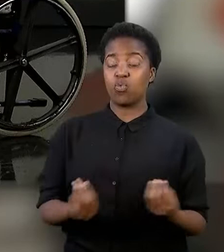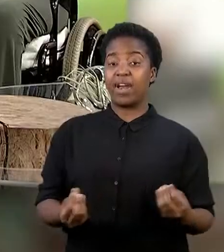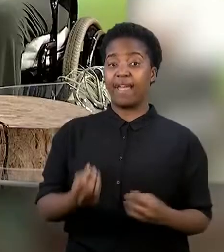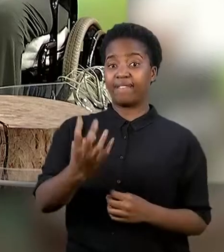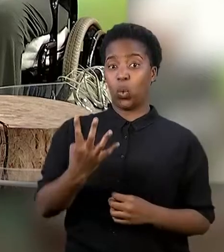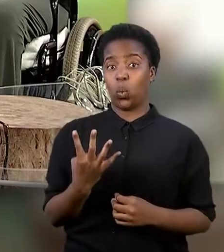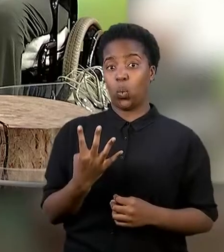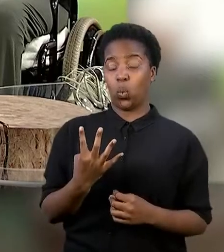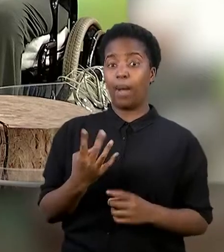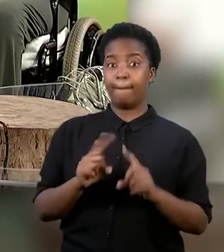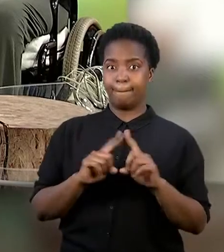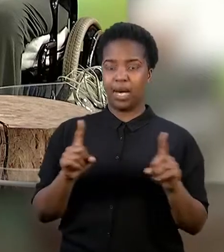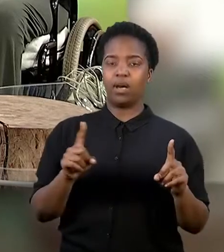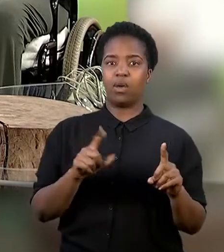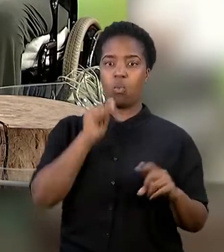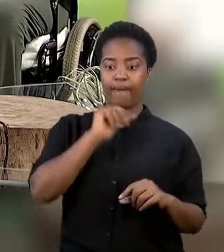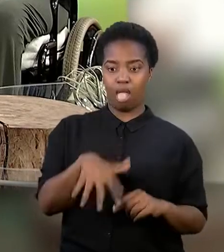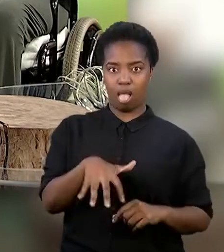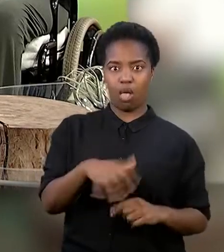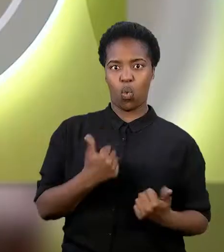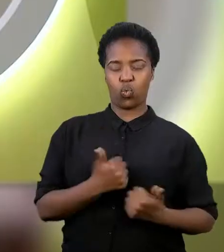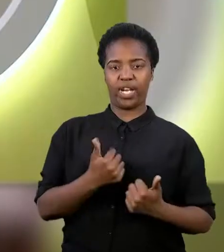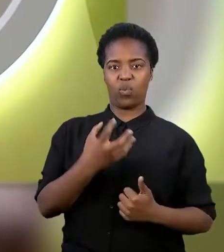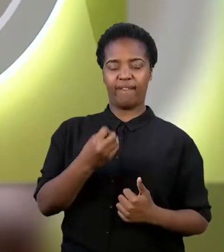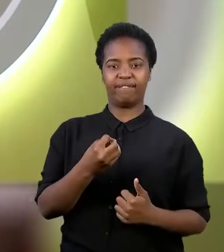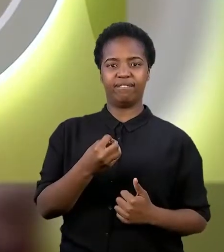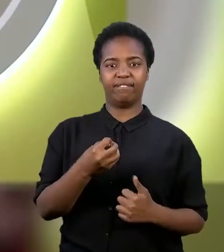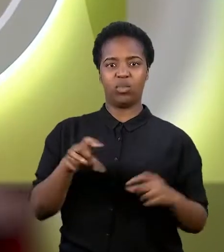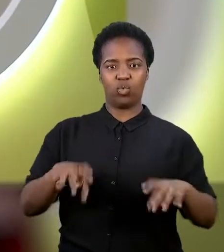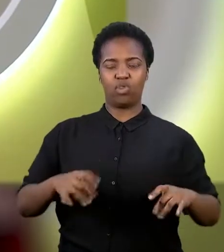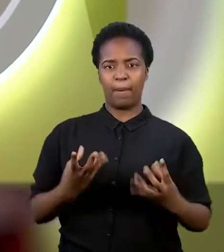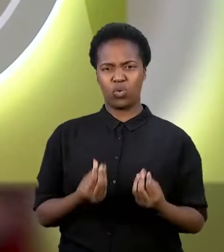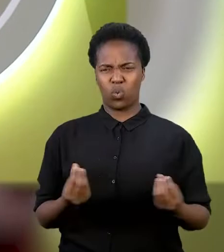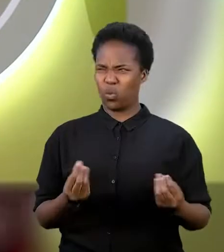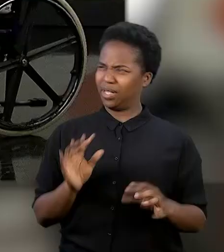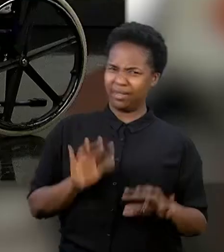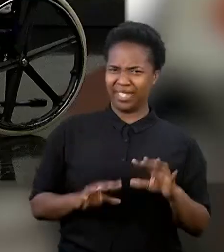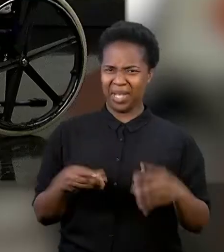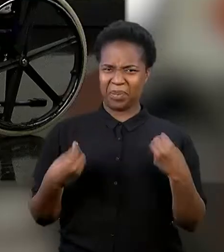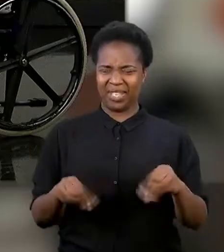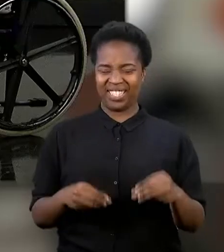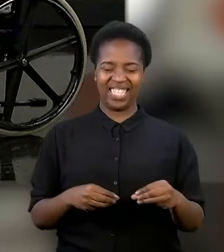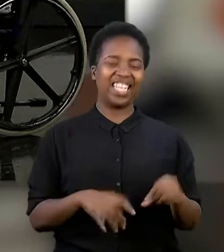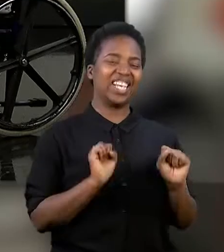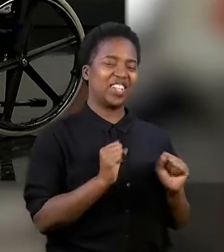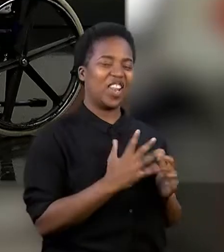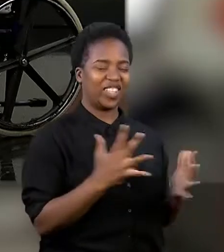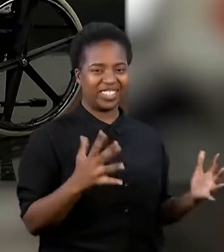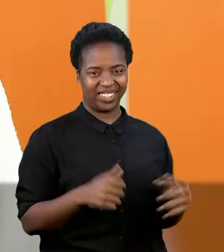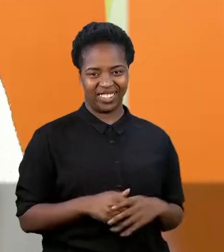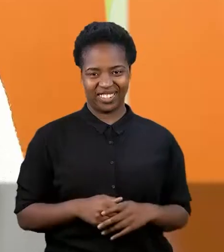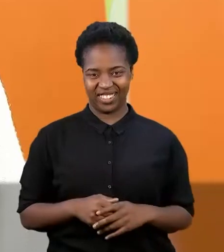hao ba i4 ka mora hore o se o qadile ho tsamaya ka wheelchair. Ke sure le yona bona ha ne ba hola ne ba o keep up busy le bona. Too